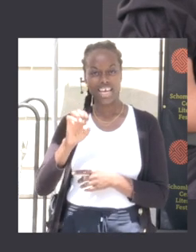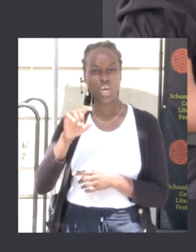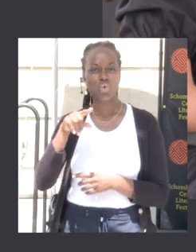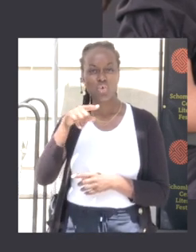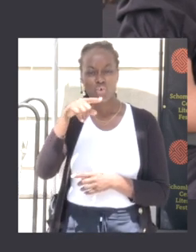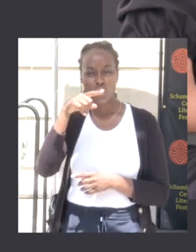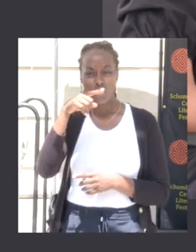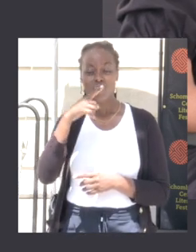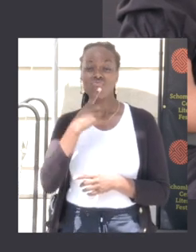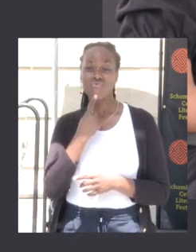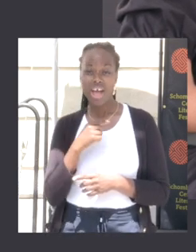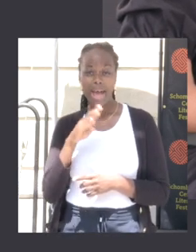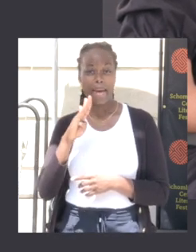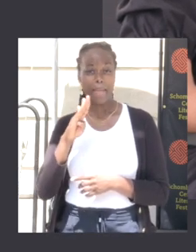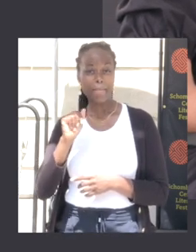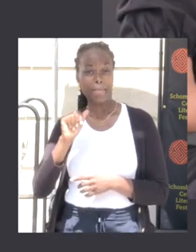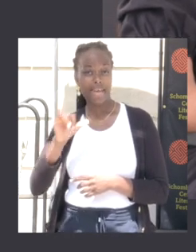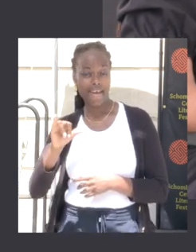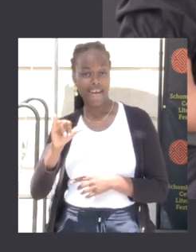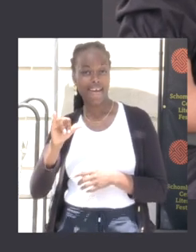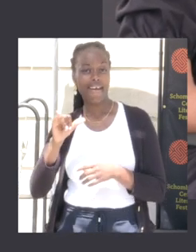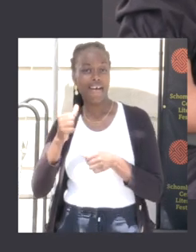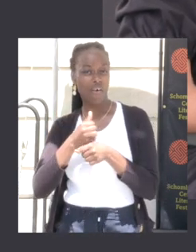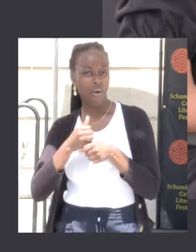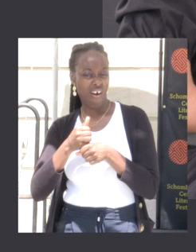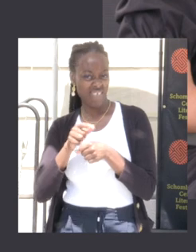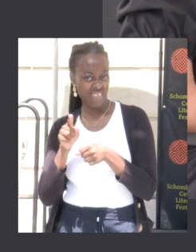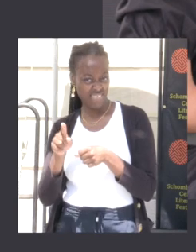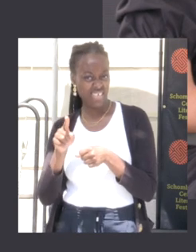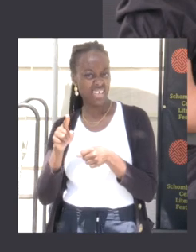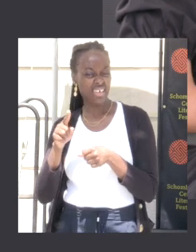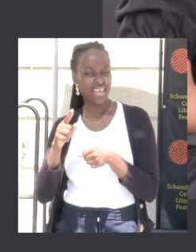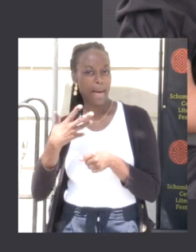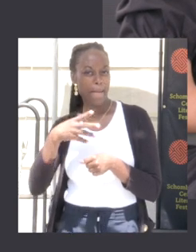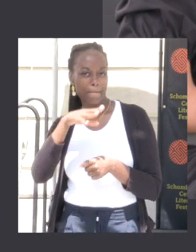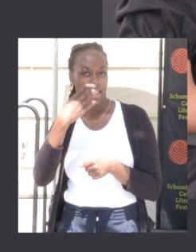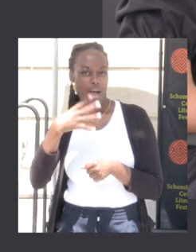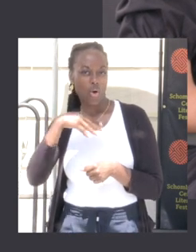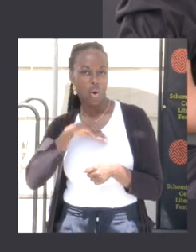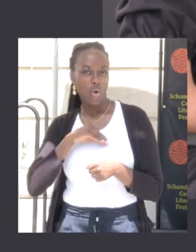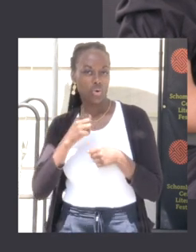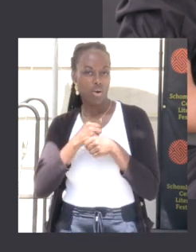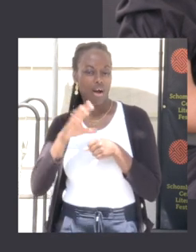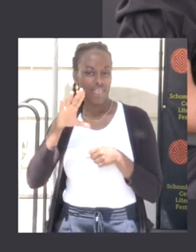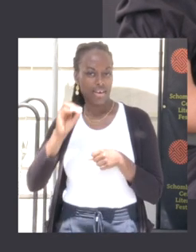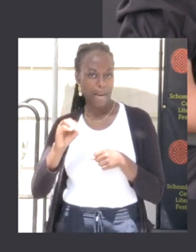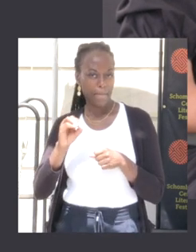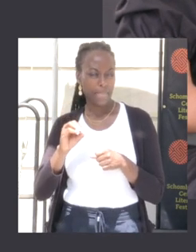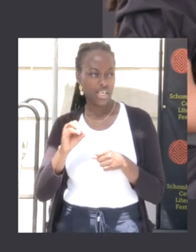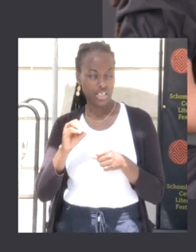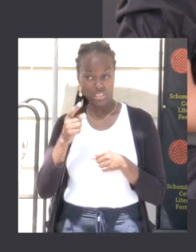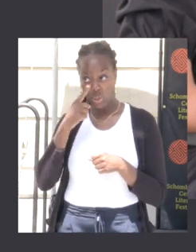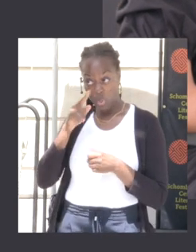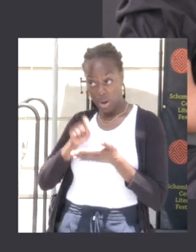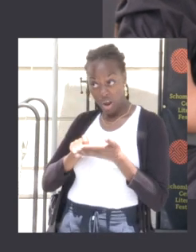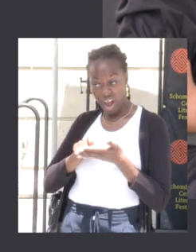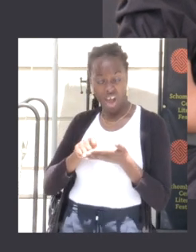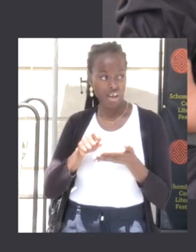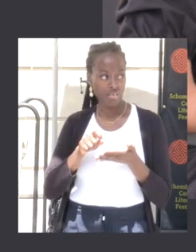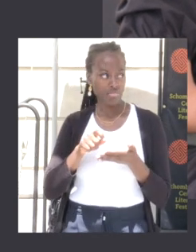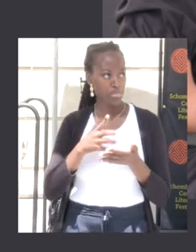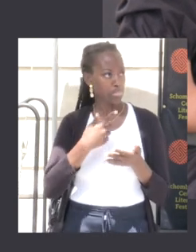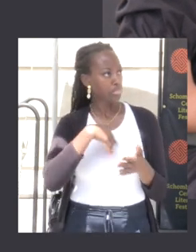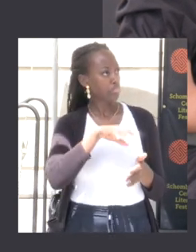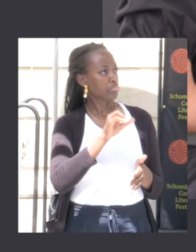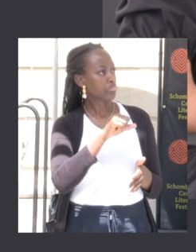coffee company. And of course I said yes, but can you talk a little bit about how long you had been thinking about